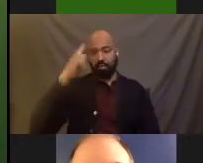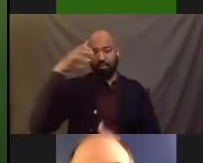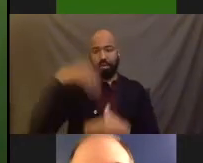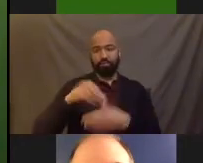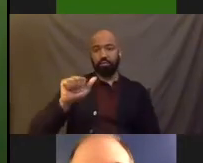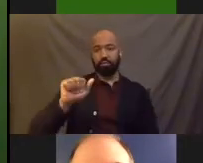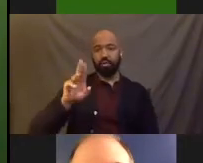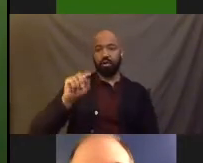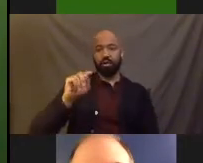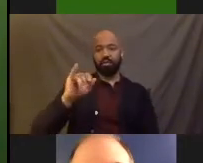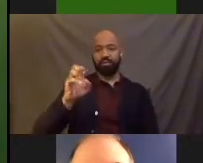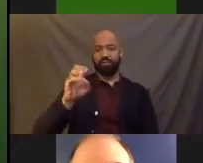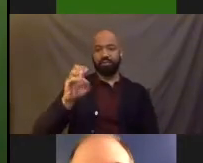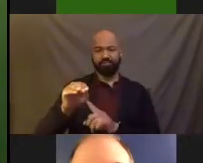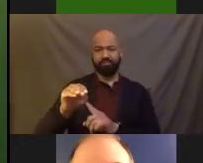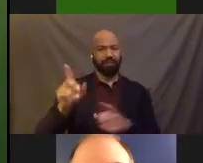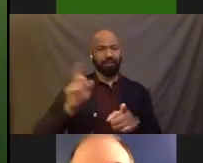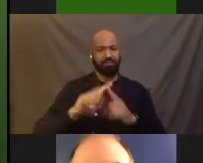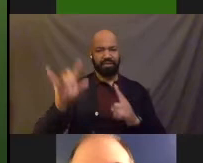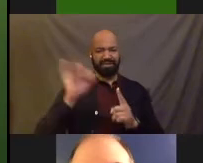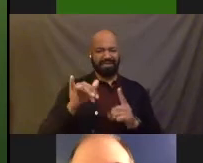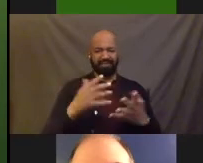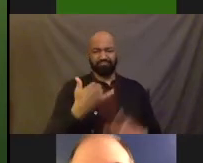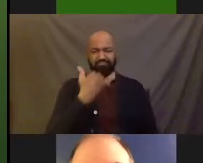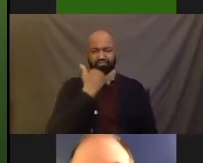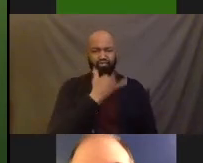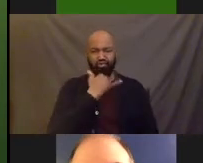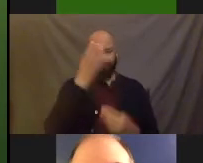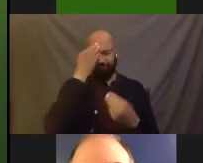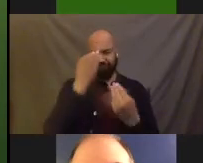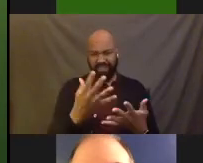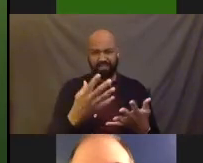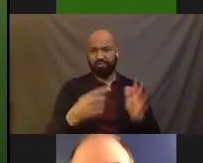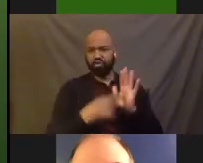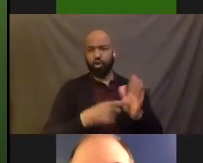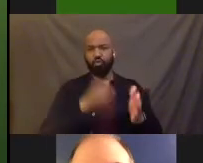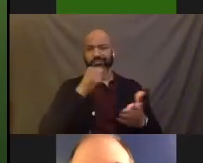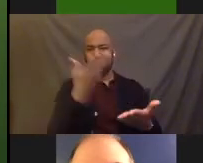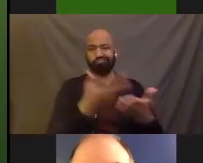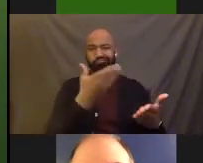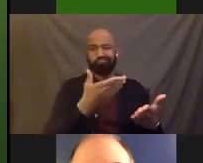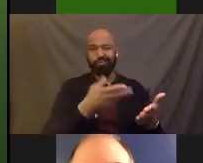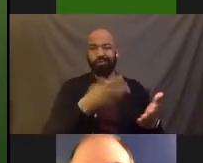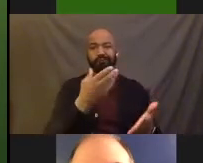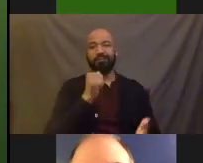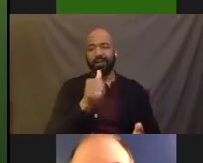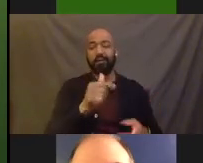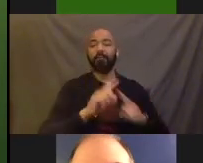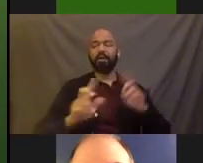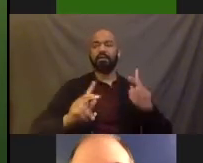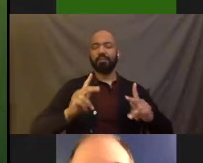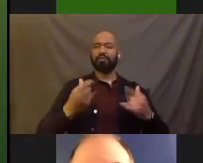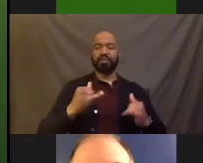many times. Unfortunately, it has stuck. The other piece is that as we become a more virtual